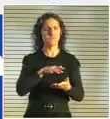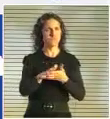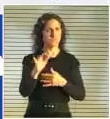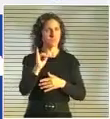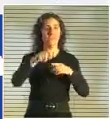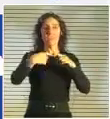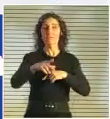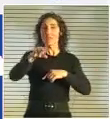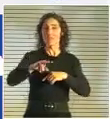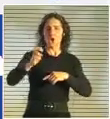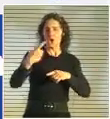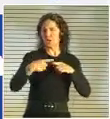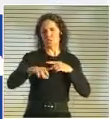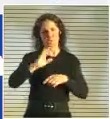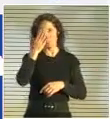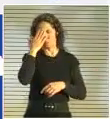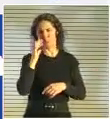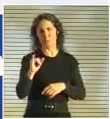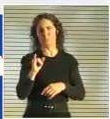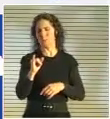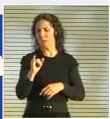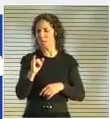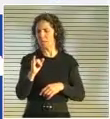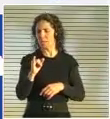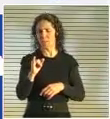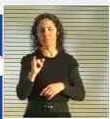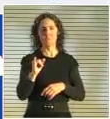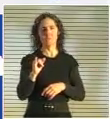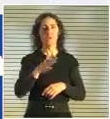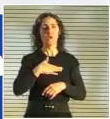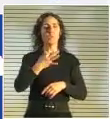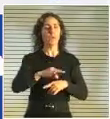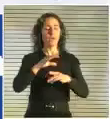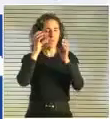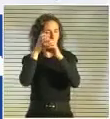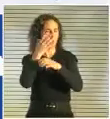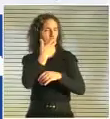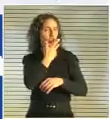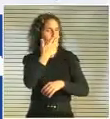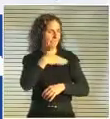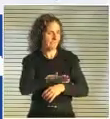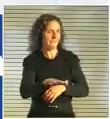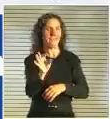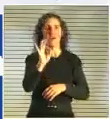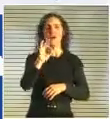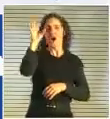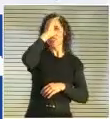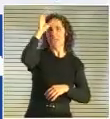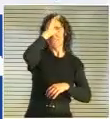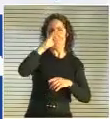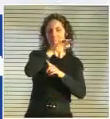familiar with this in biology and environmental science, a keystone species is an organism that has